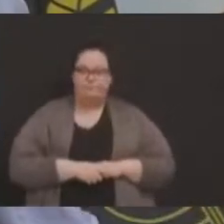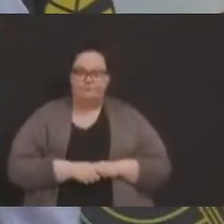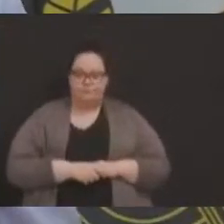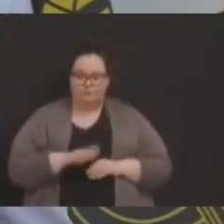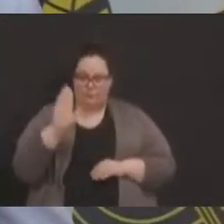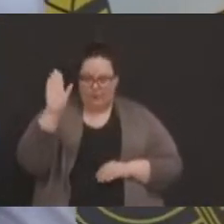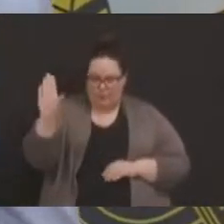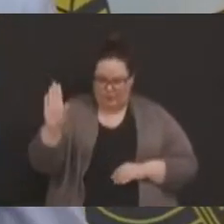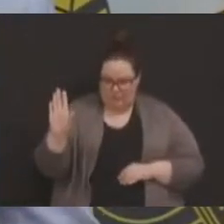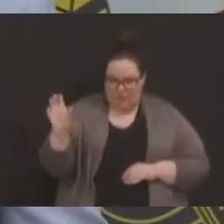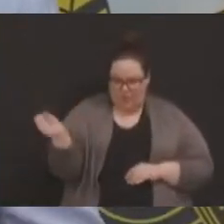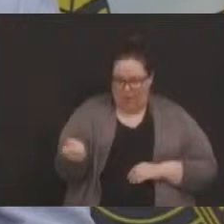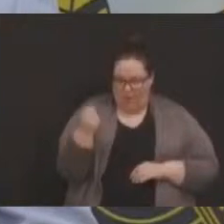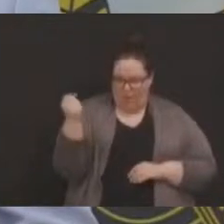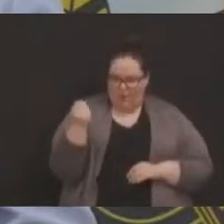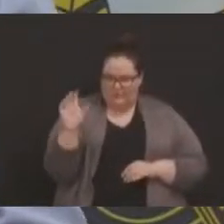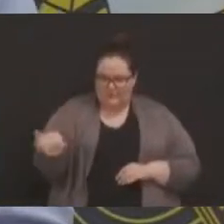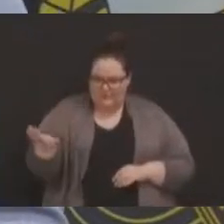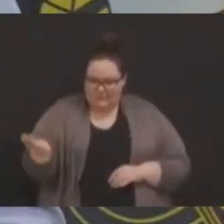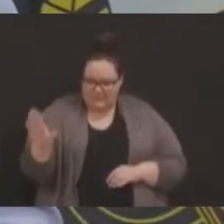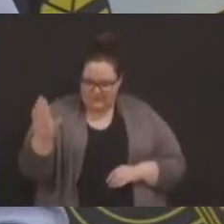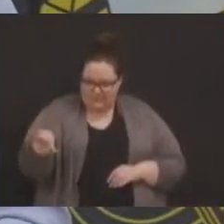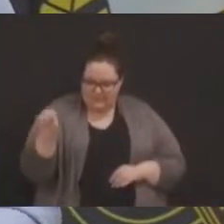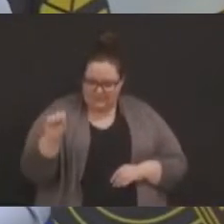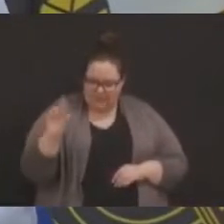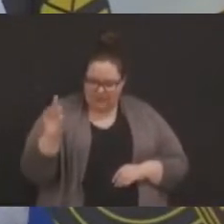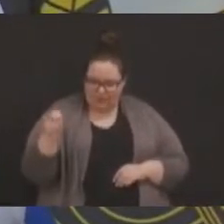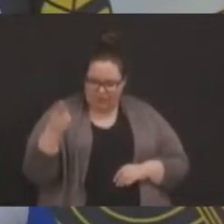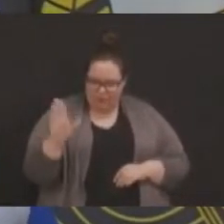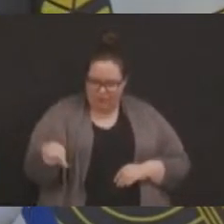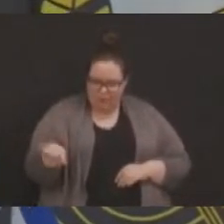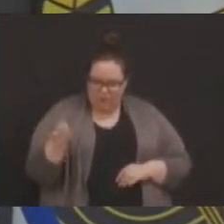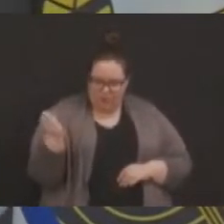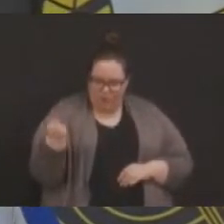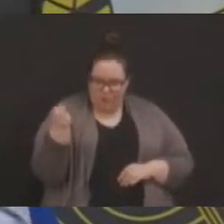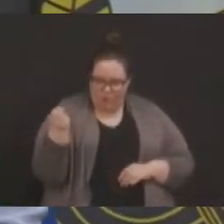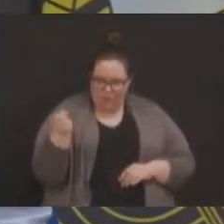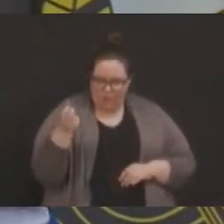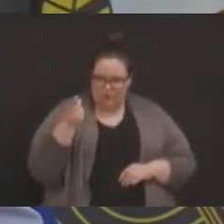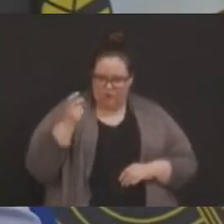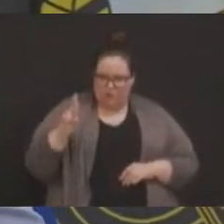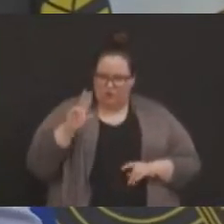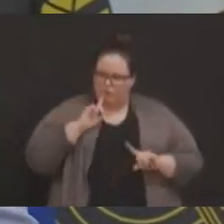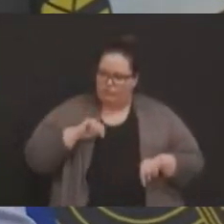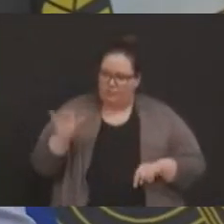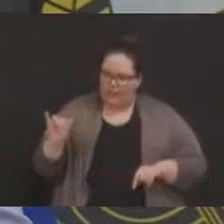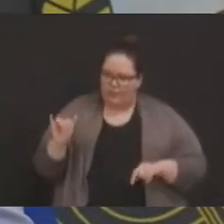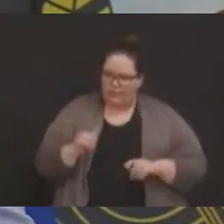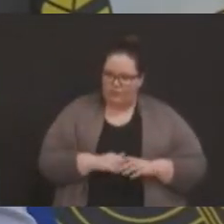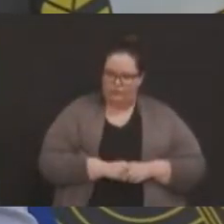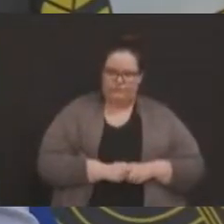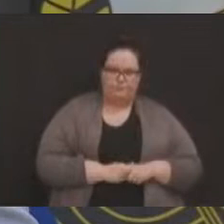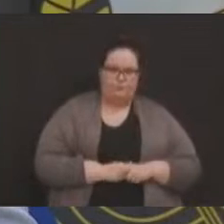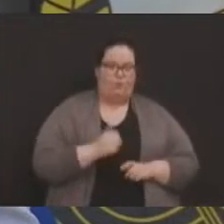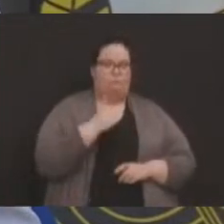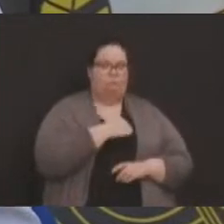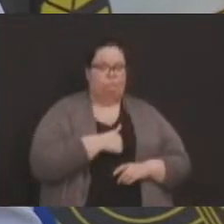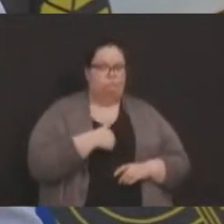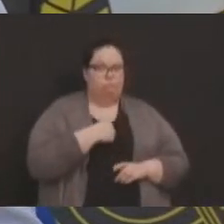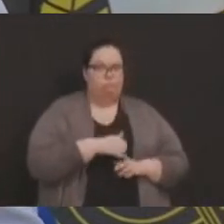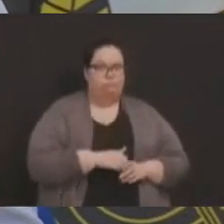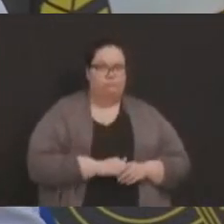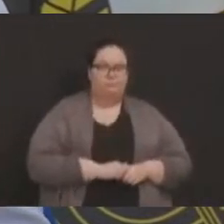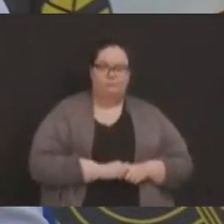sorry. Yeah. So we're all in the same boat across the country. So each and every jurisdiction has the same issues around the